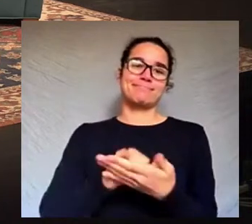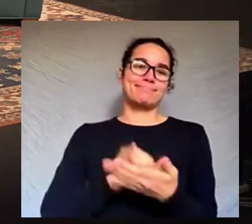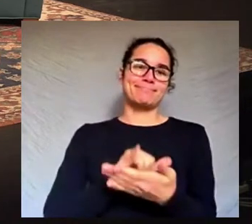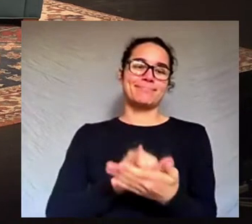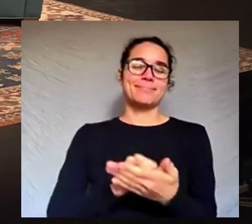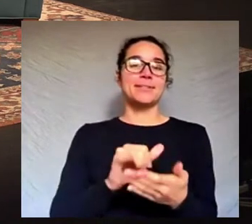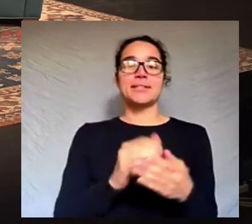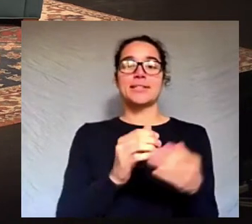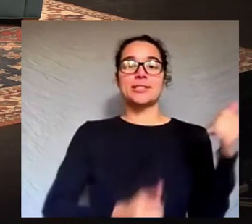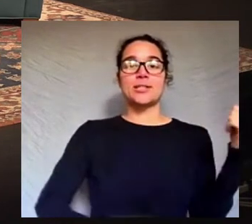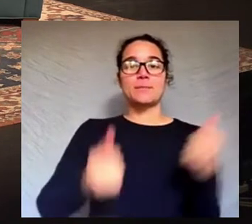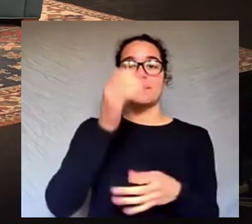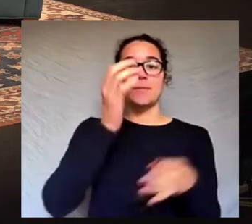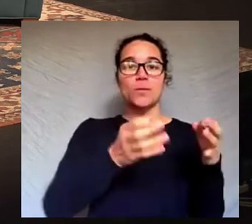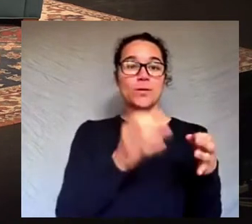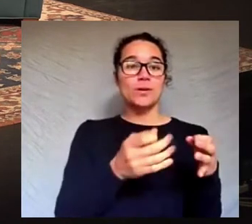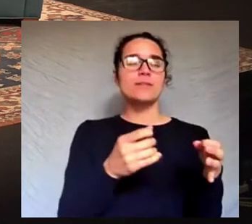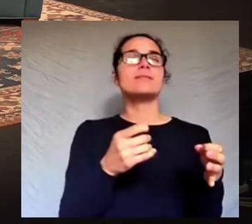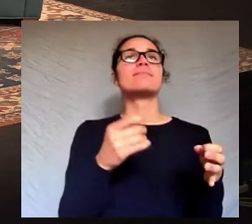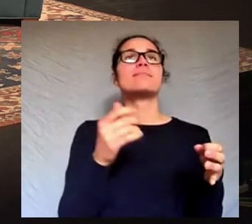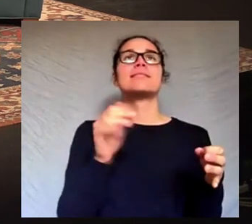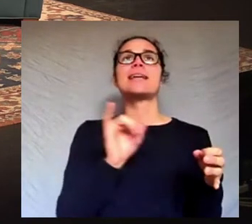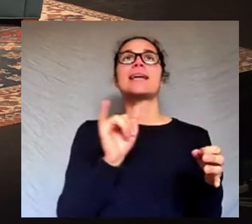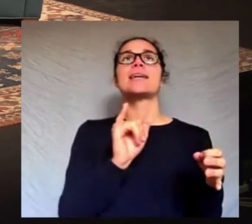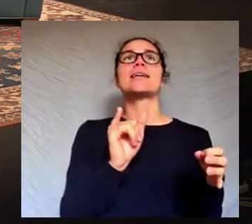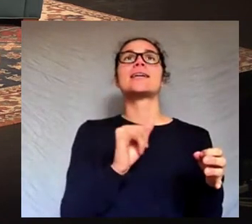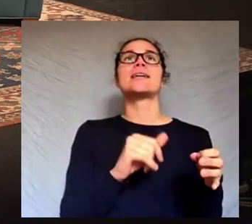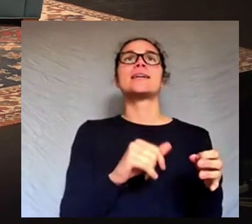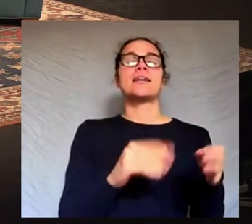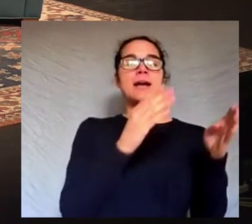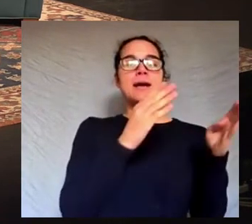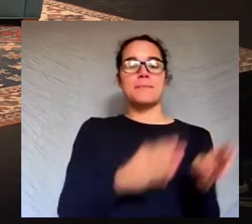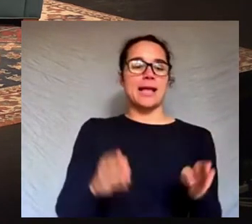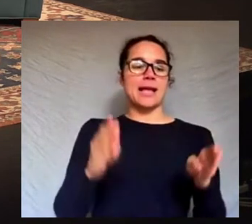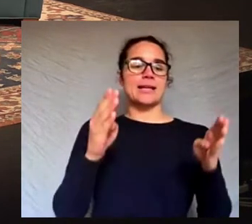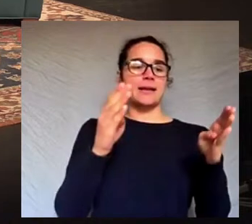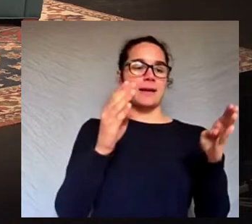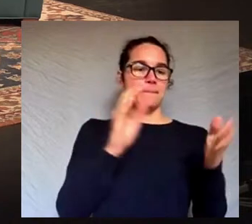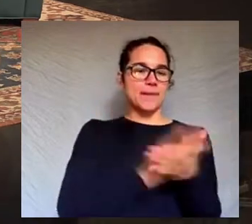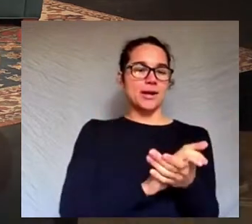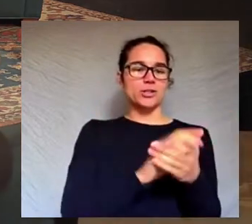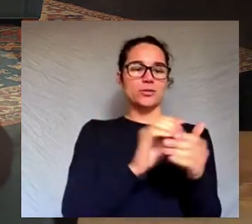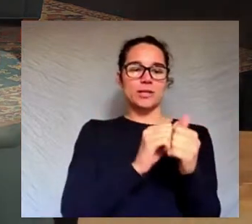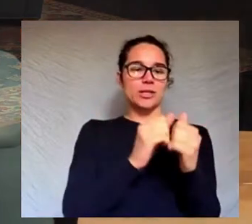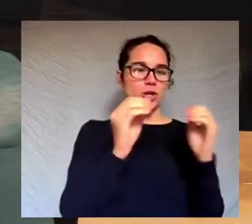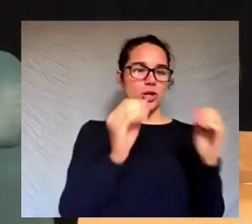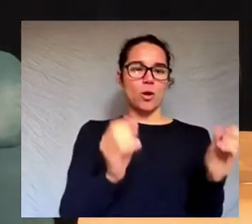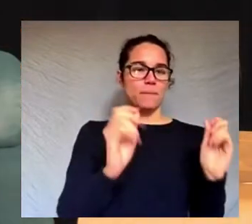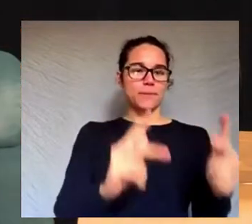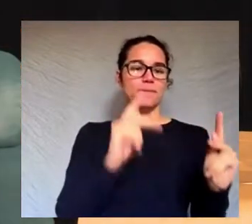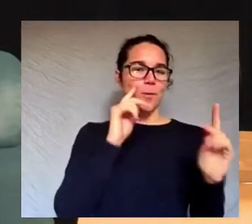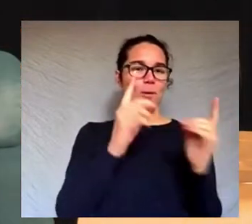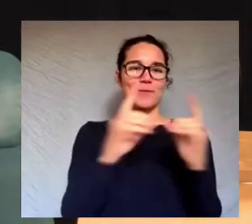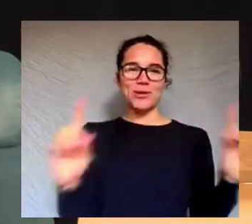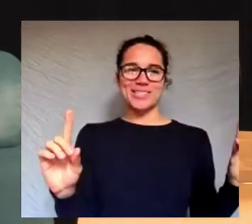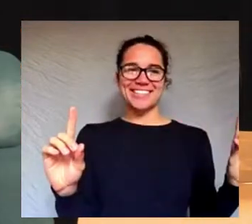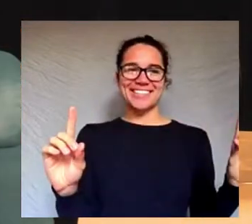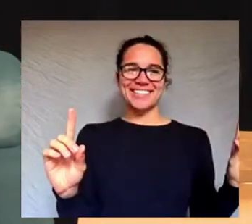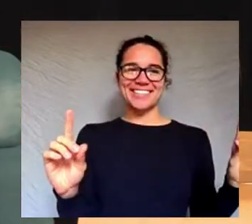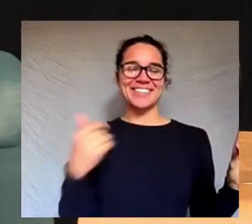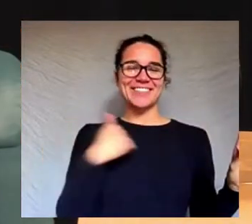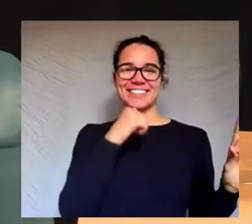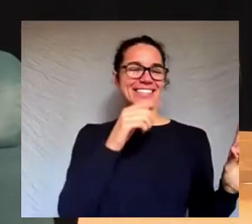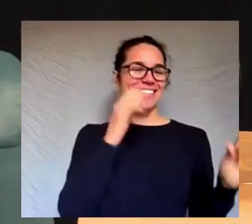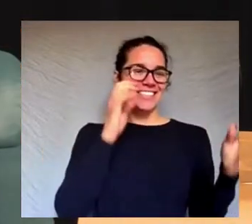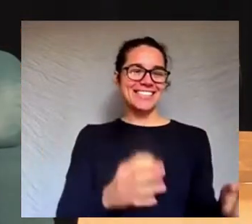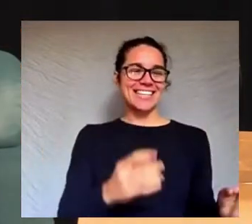described as an arranged marriage with no opportunity for divorce. We didn't choose one another as colleagues. We